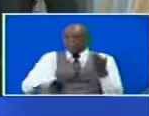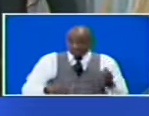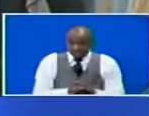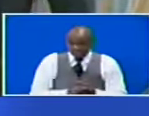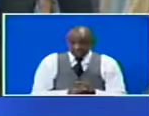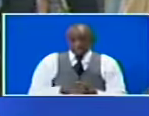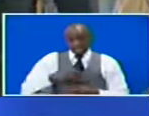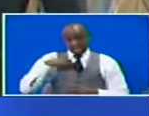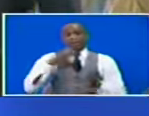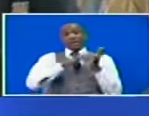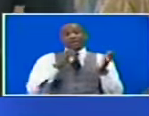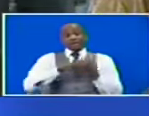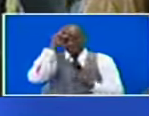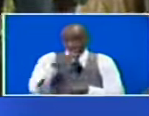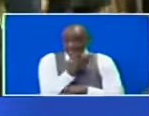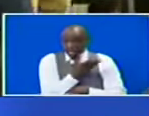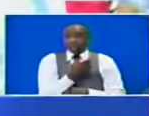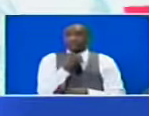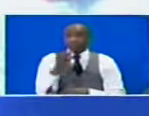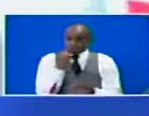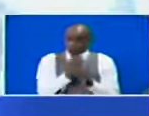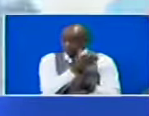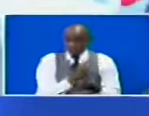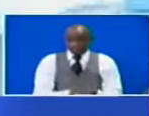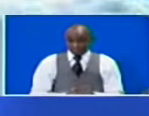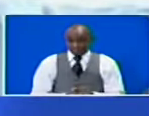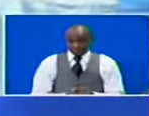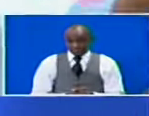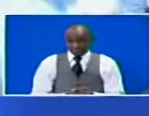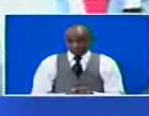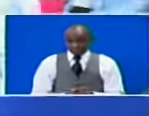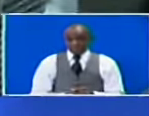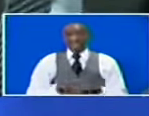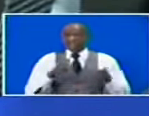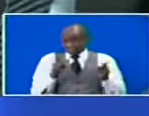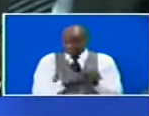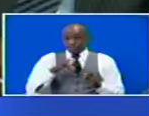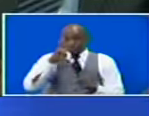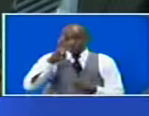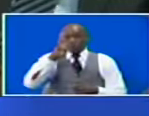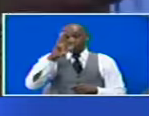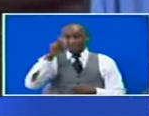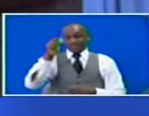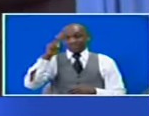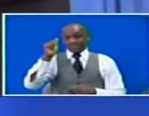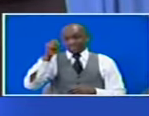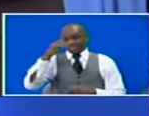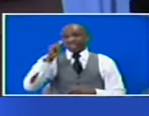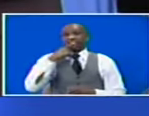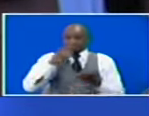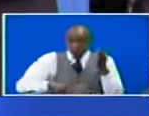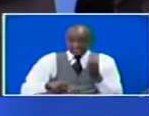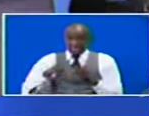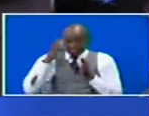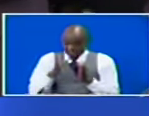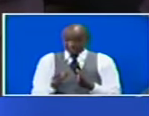others, Makueni Governor Kivutha Kibwana. Like in Wavinya's case, Mudhama claims that Kibwana